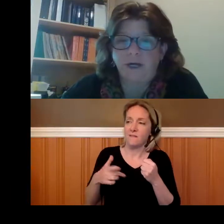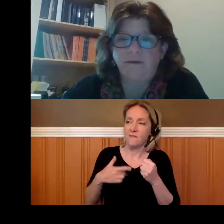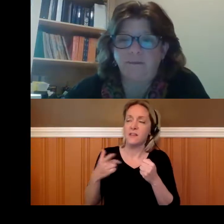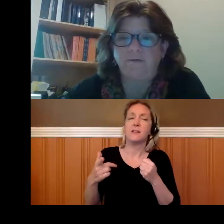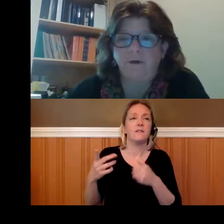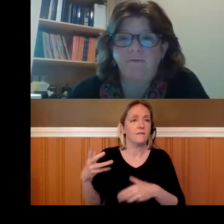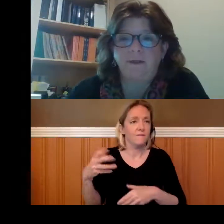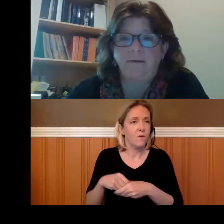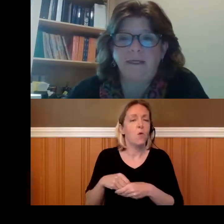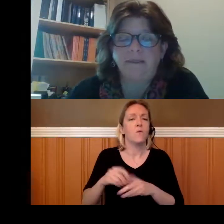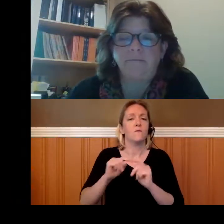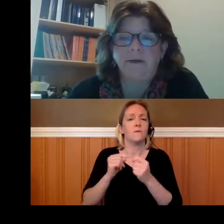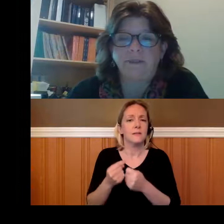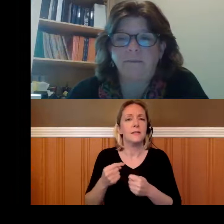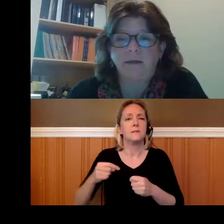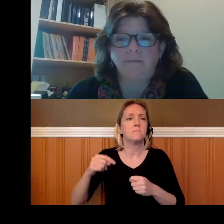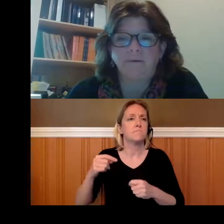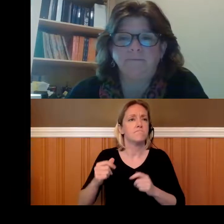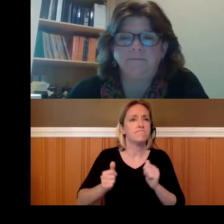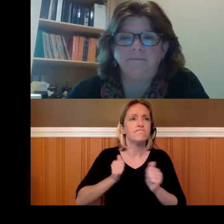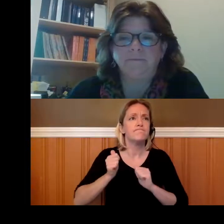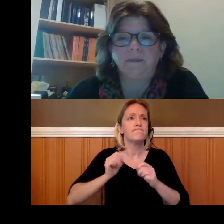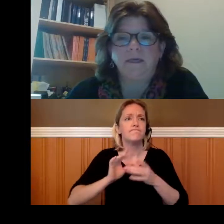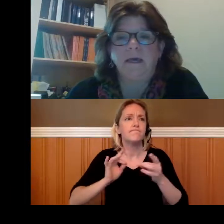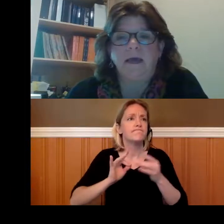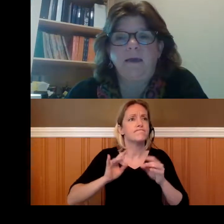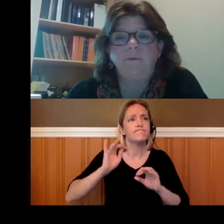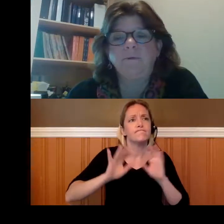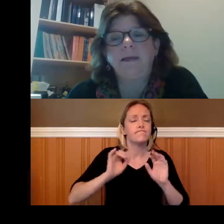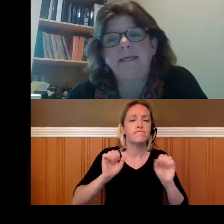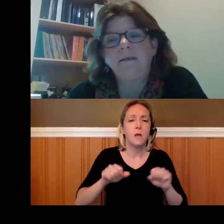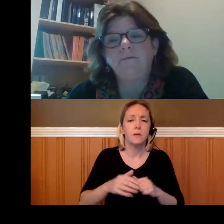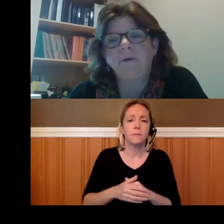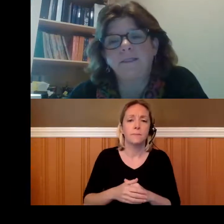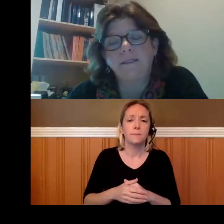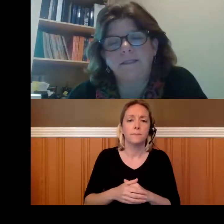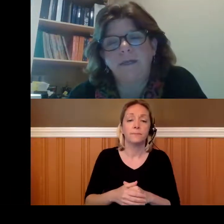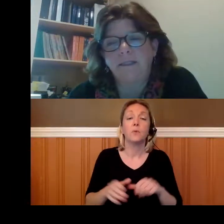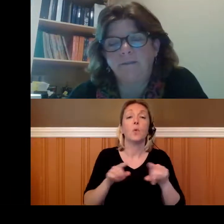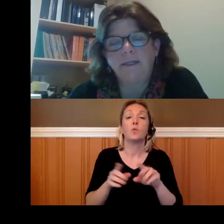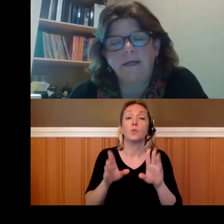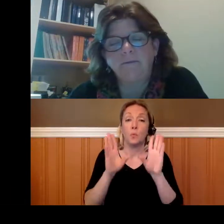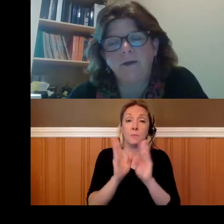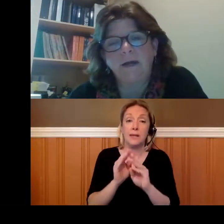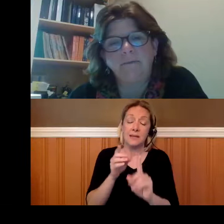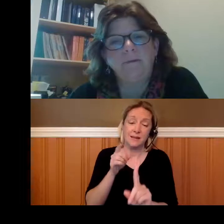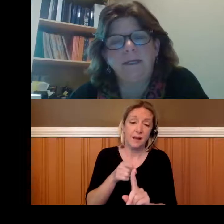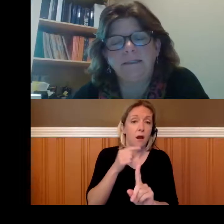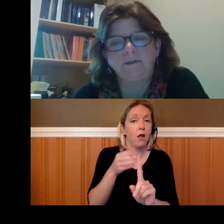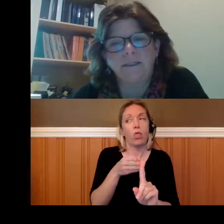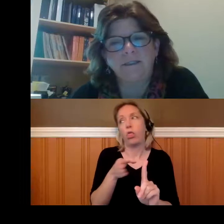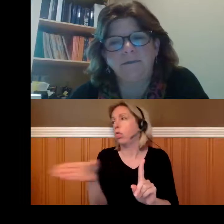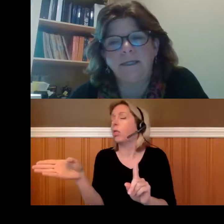in that meeting as much as possible. And we want to maintain the focus in these meetings. Many times we go to IEP meetings and transition